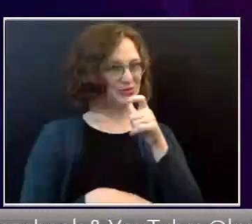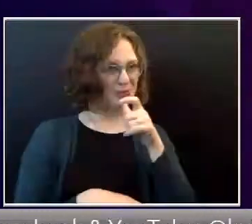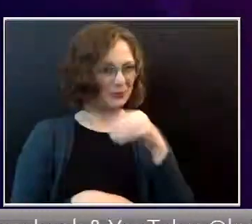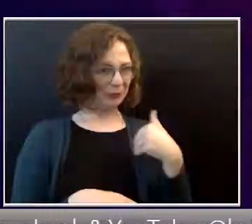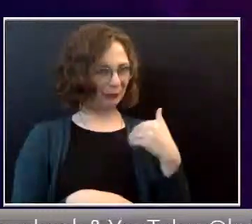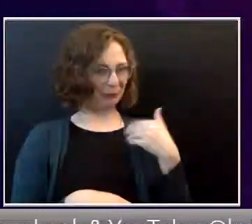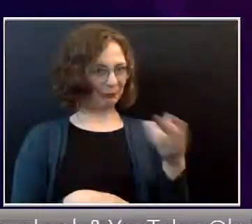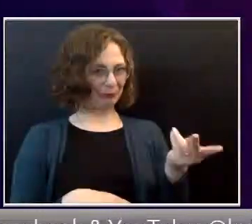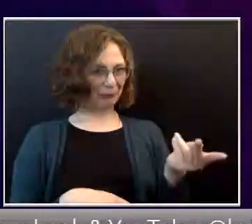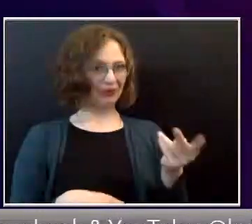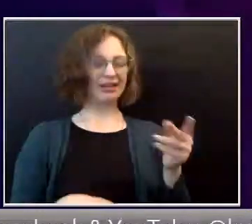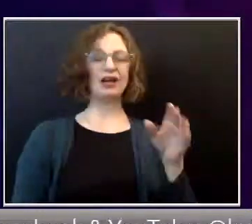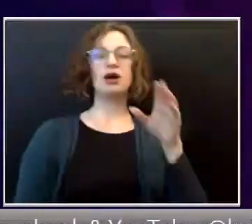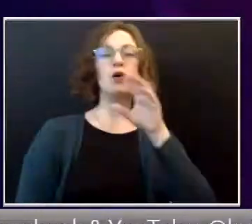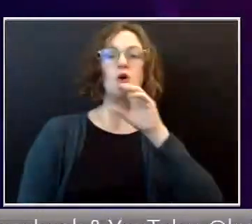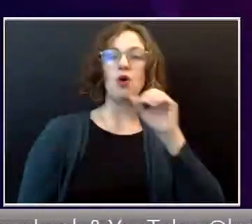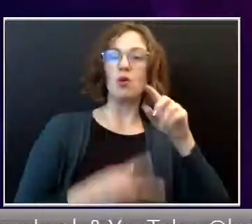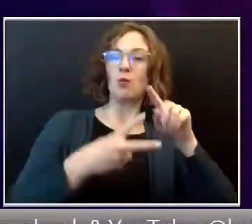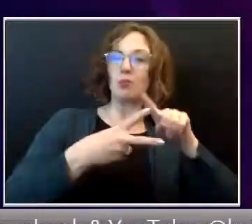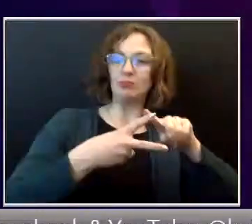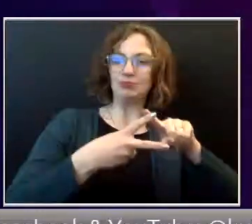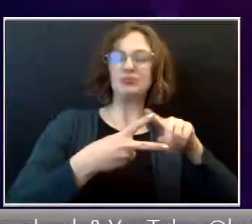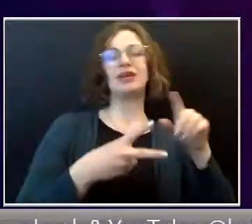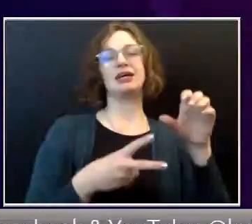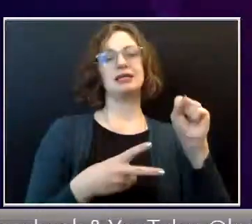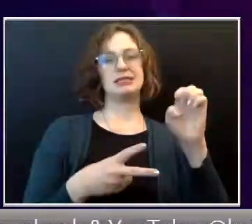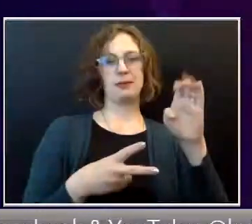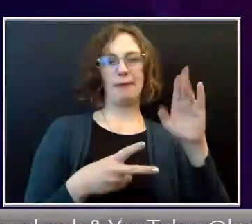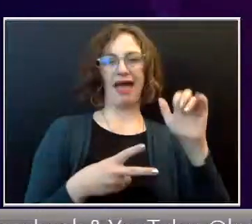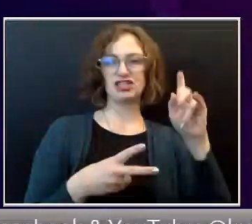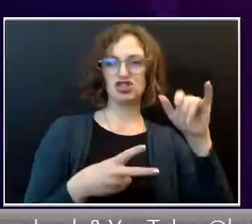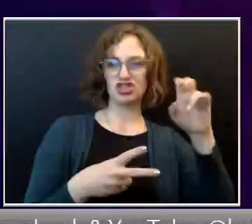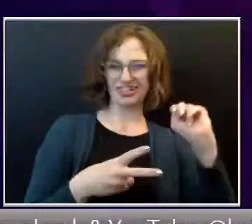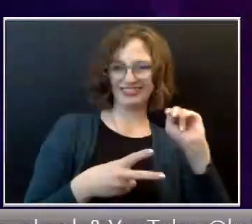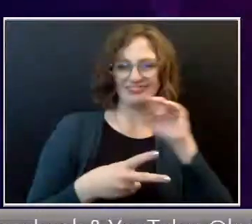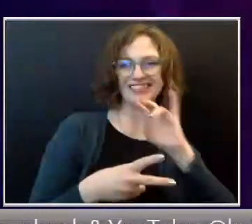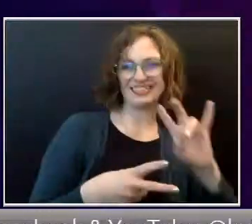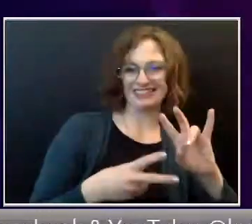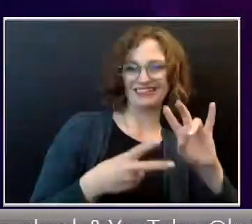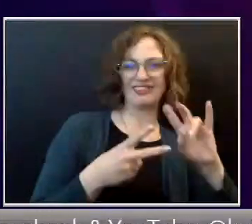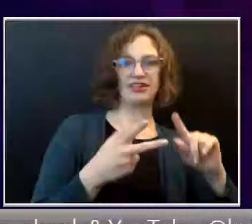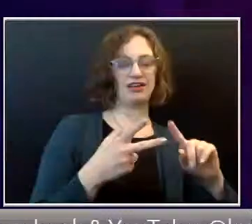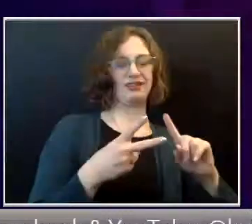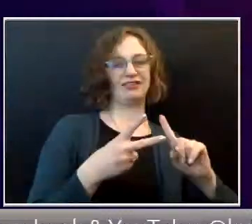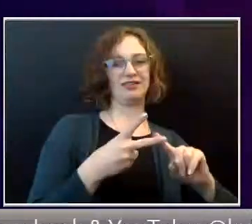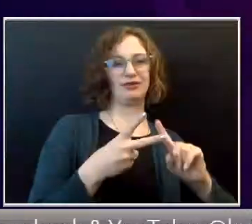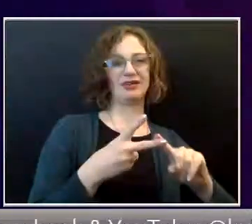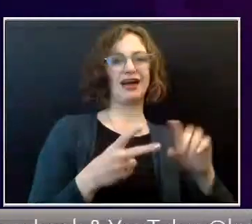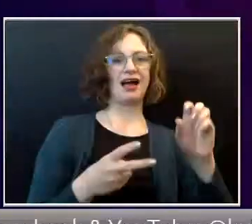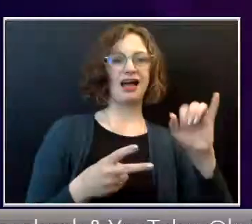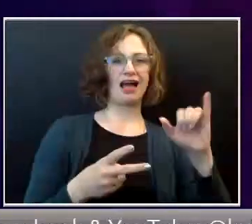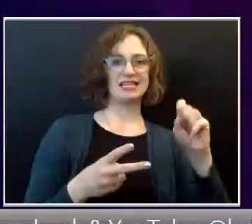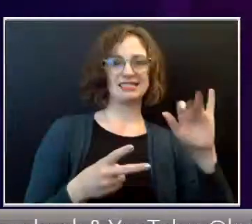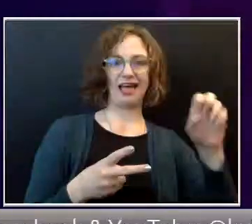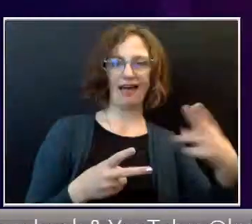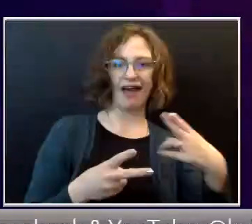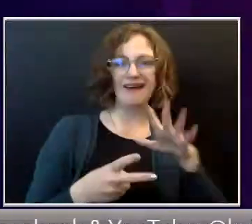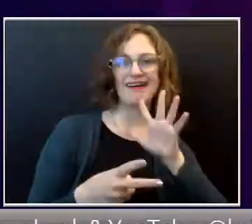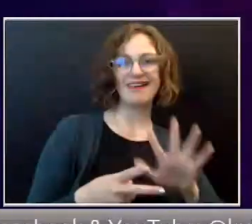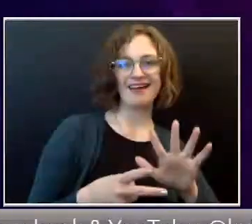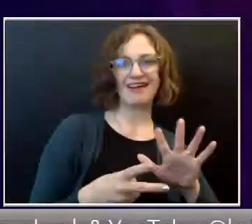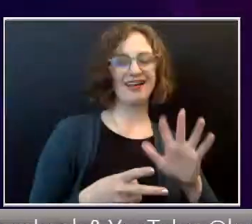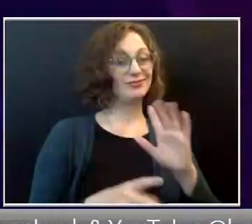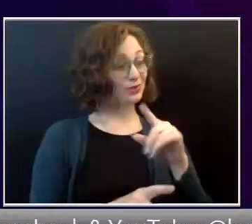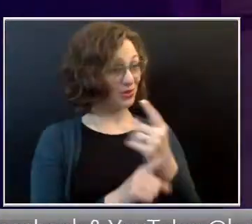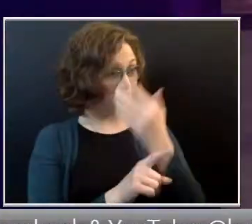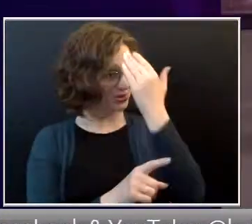guy, and Isaiah, the younger guy, 7 and 5. So all they know is a family of doctors. I think so, yeah. Do you have other doctors in your family?